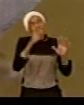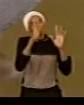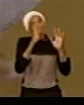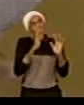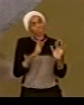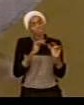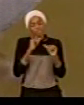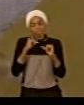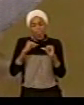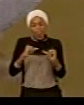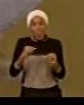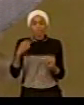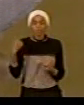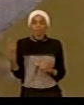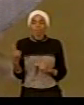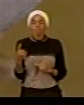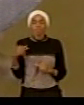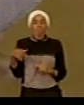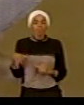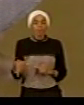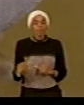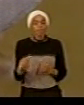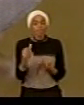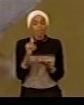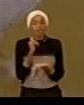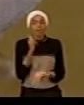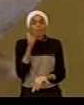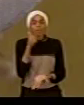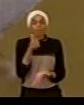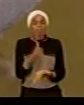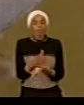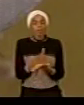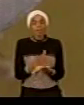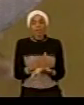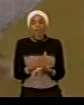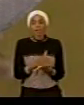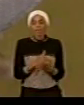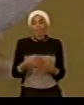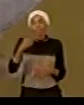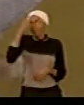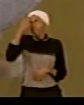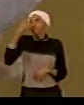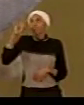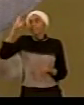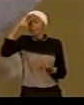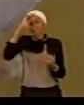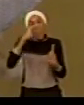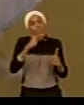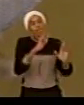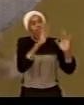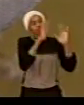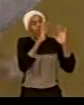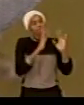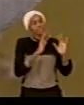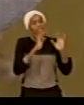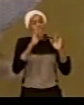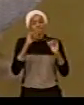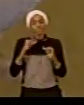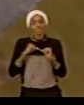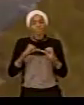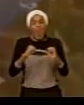his mercies endureth forever. Amen. For his